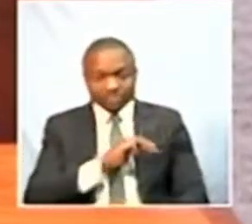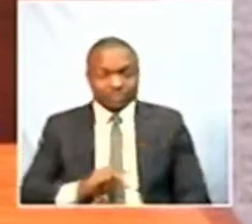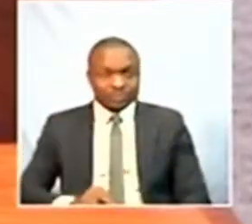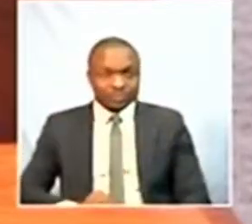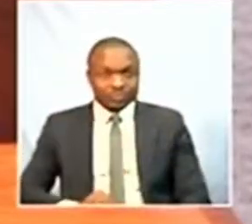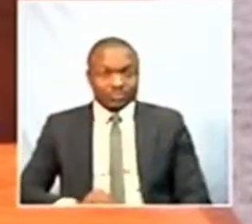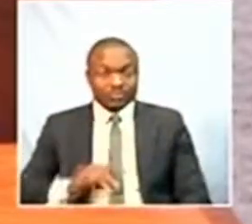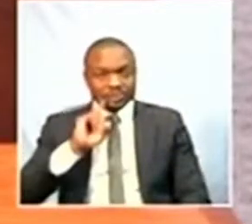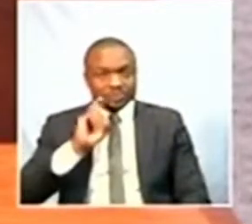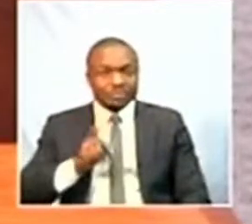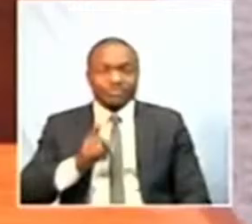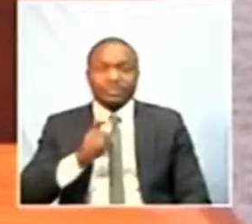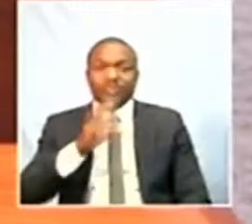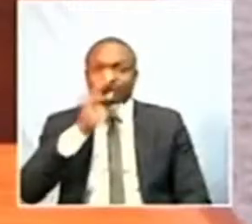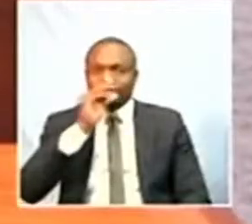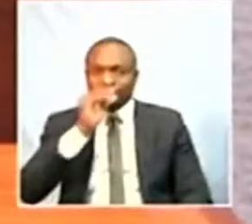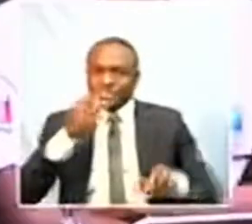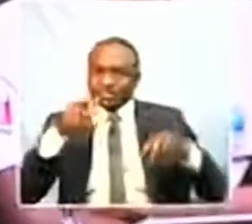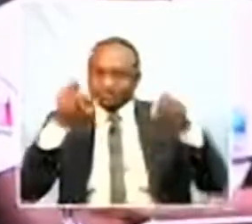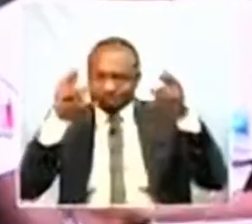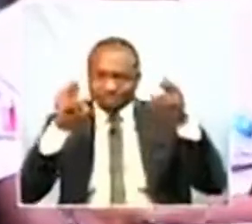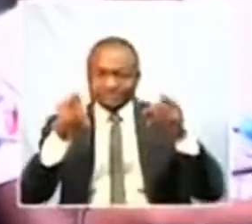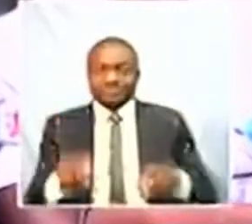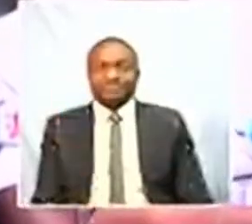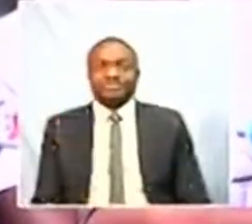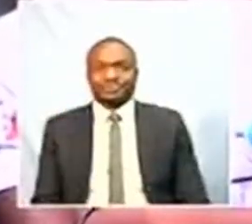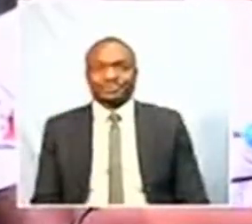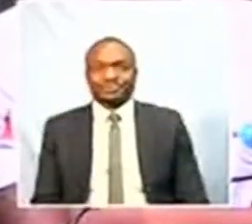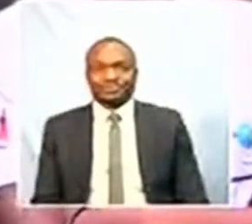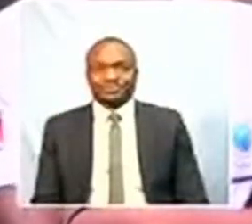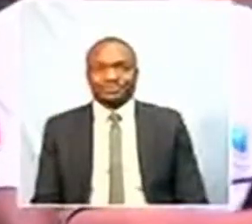bit audible. Thank you.